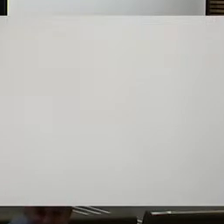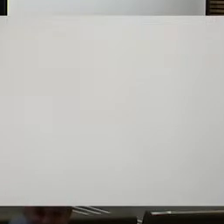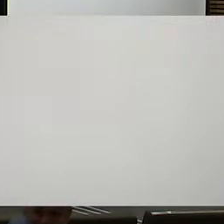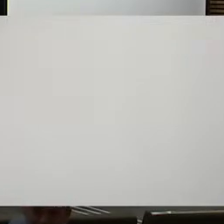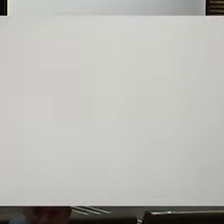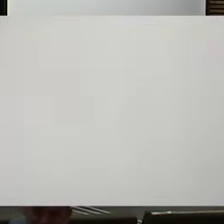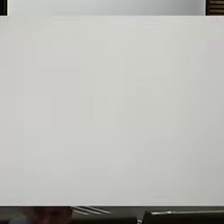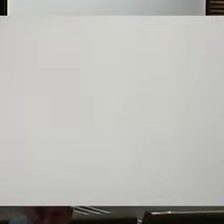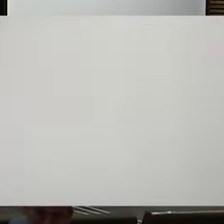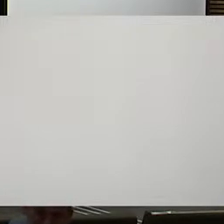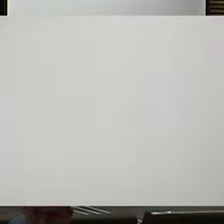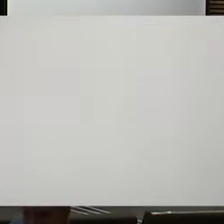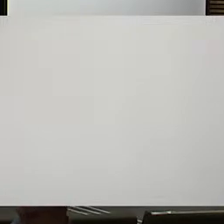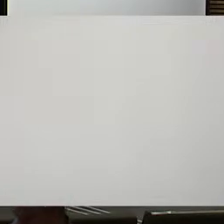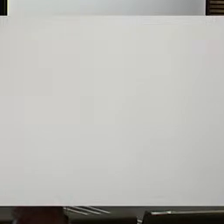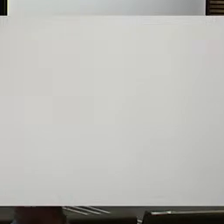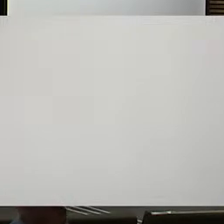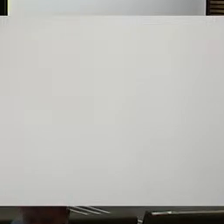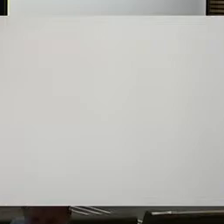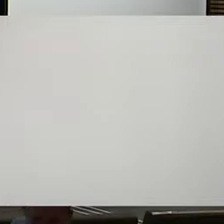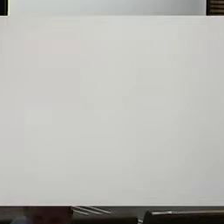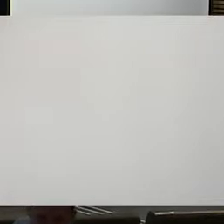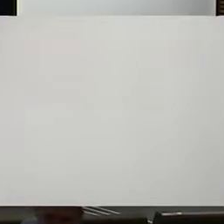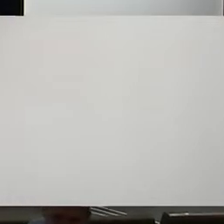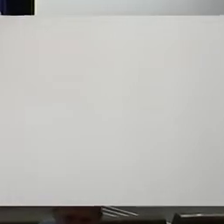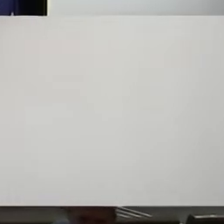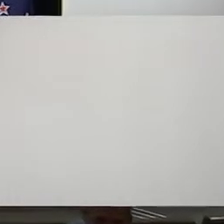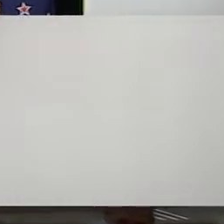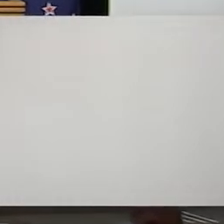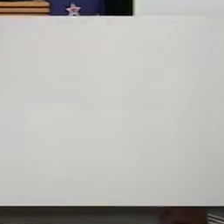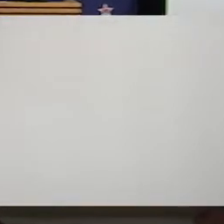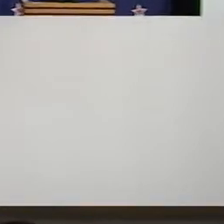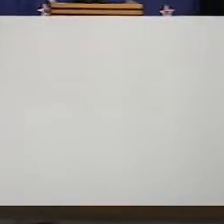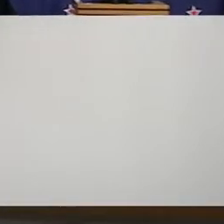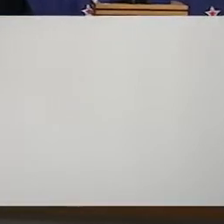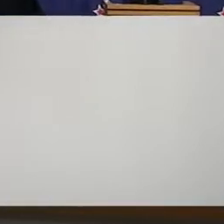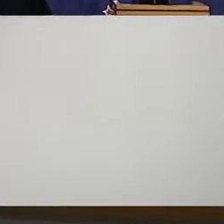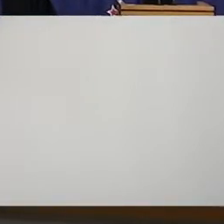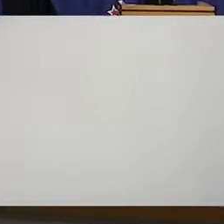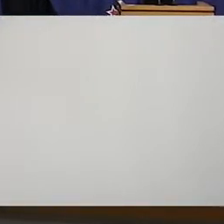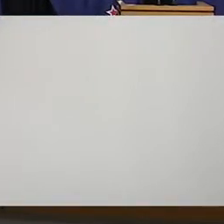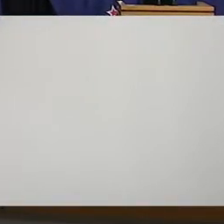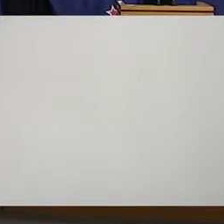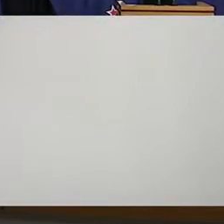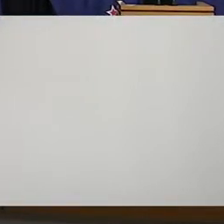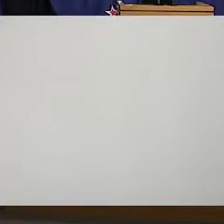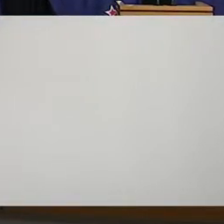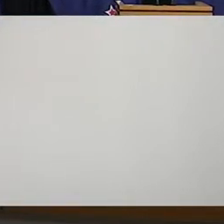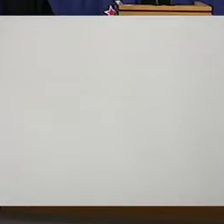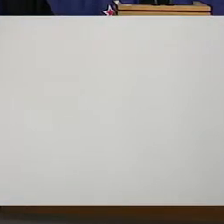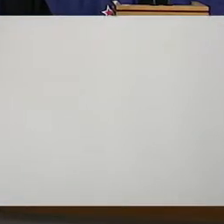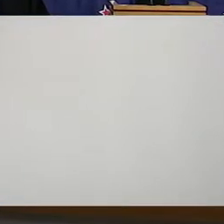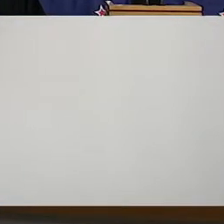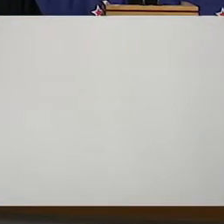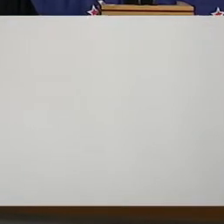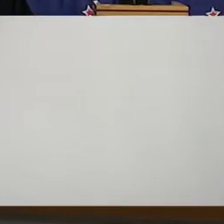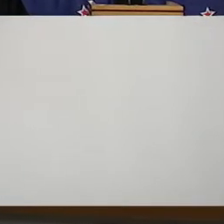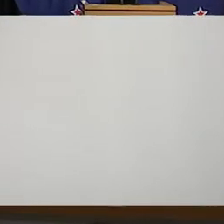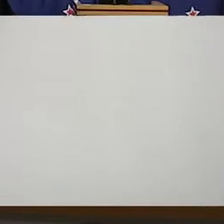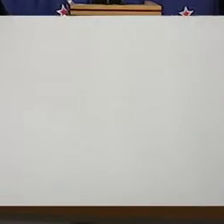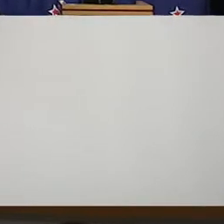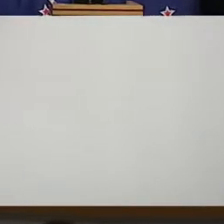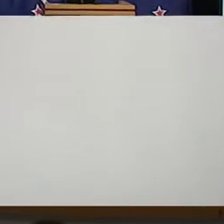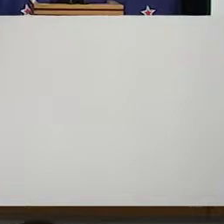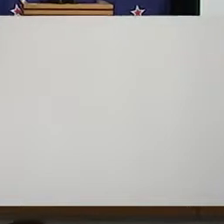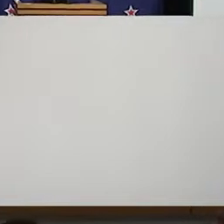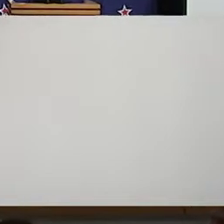since 2011. CNN's Rafael Romo. And finally, taking your dog for walks twice a day for at least an